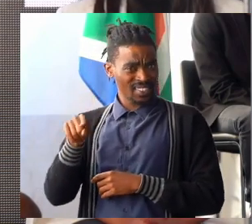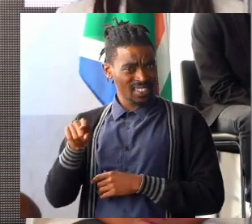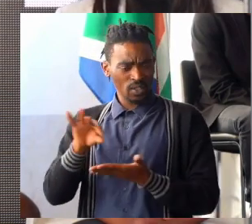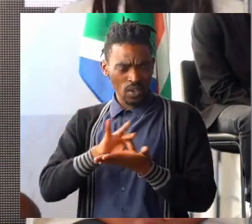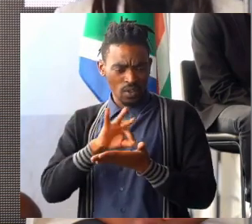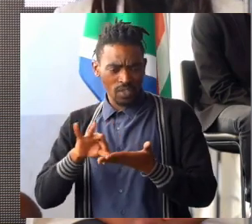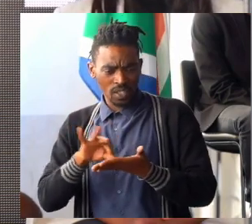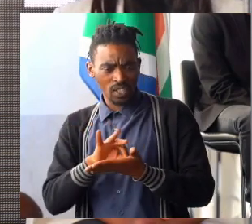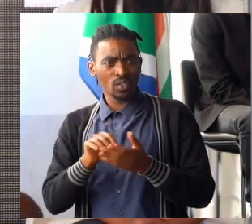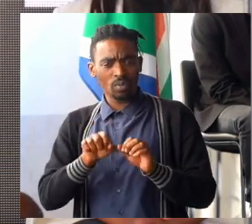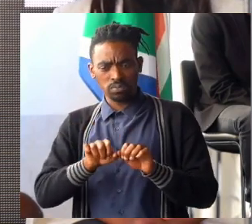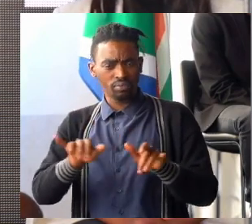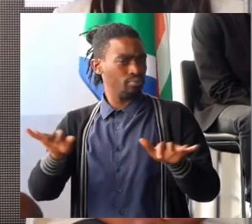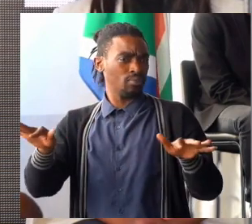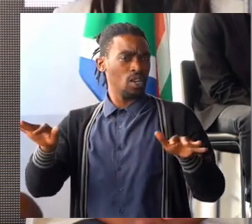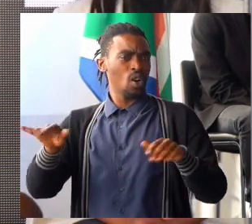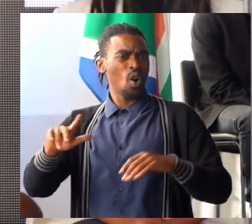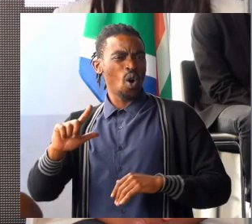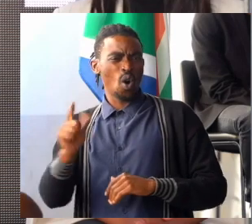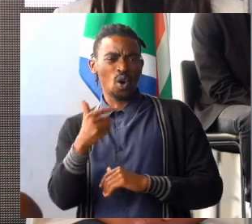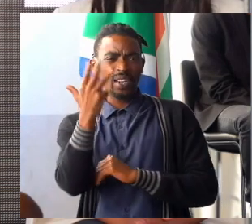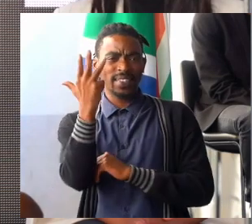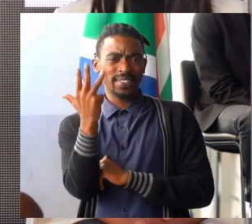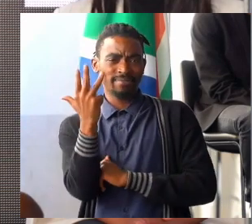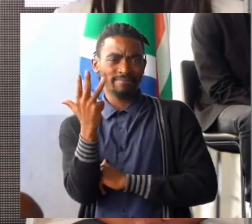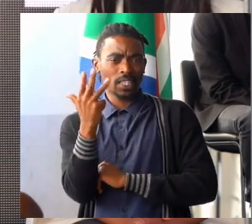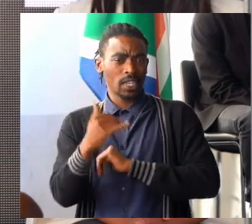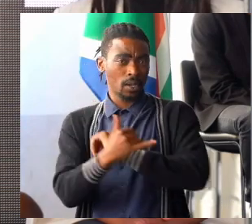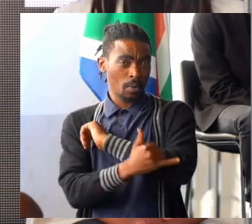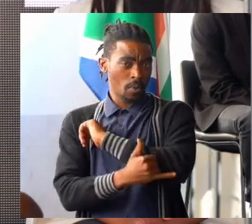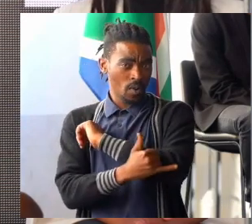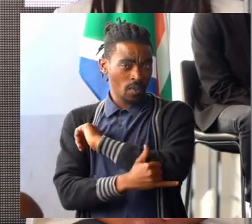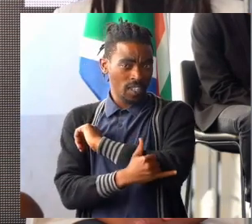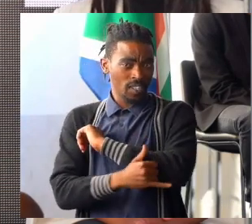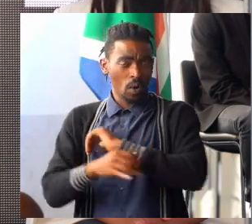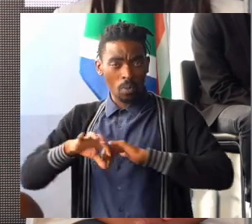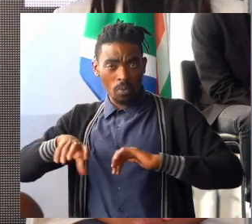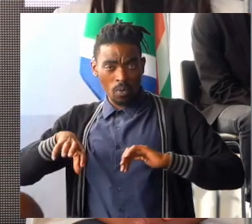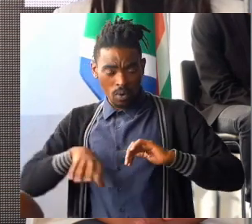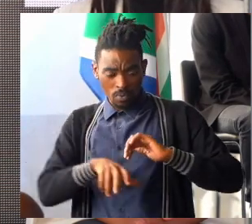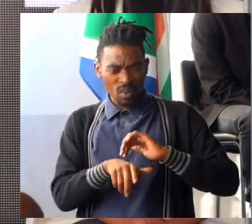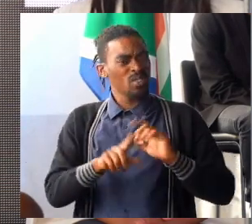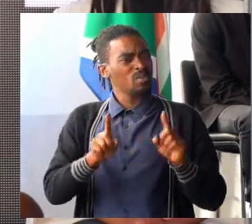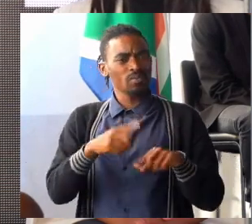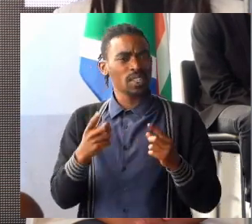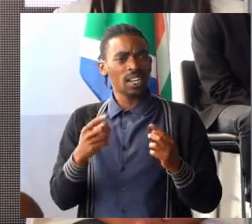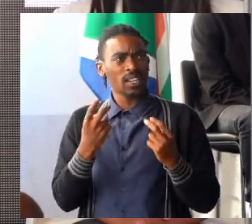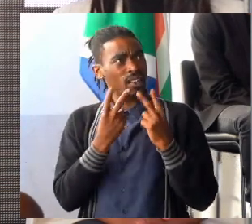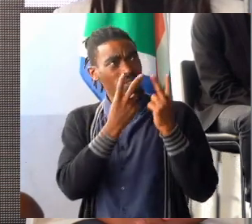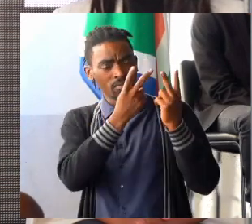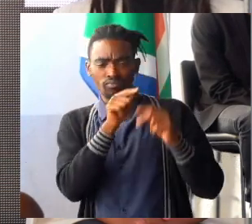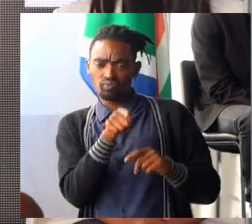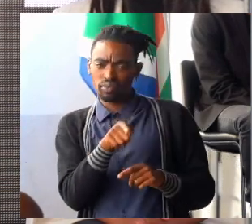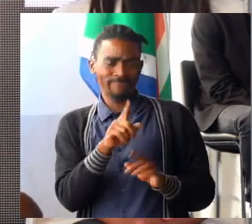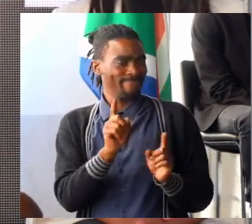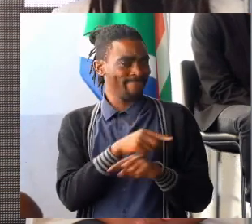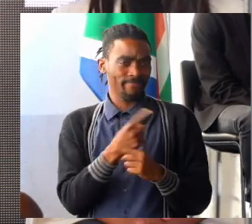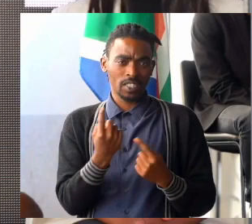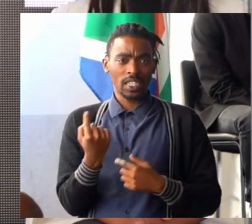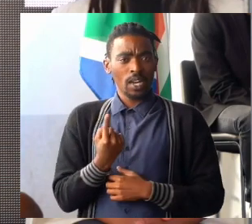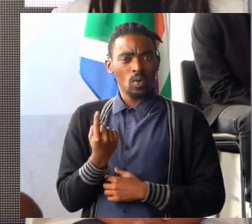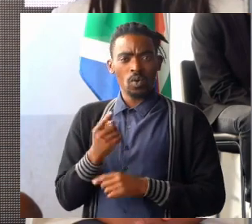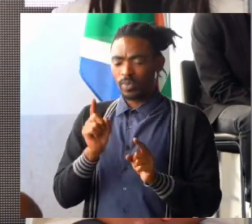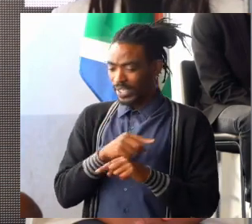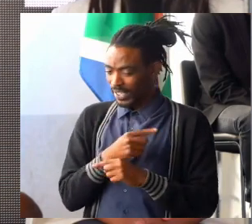list across all 9 provinces. You cannot achieve the vision we set out and the sweeping changes